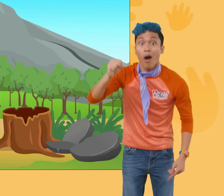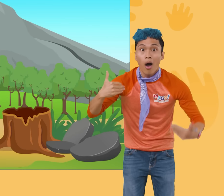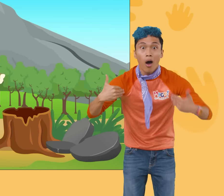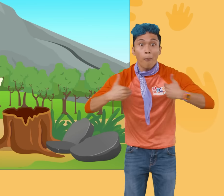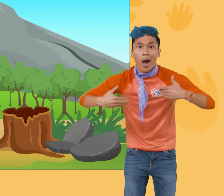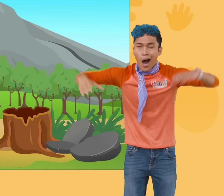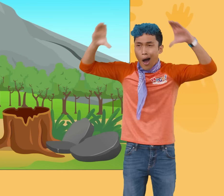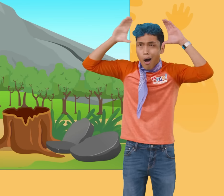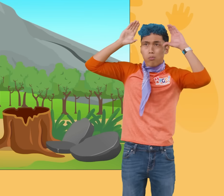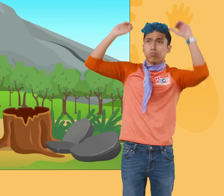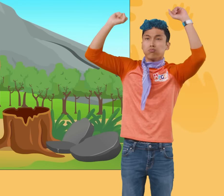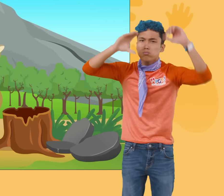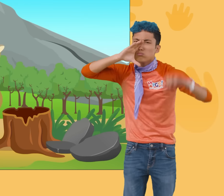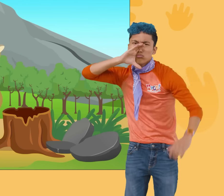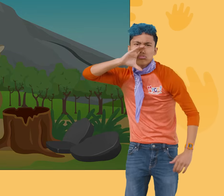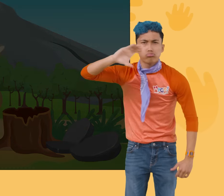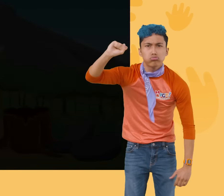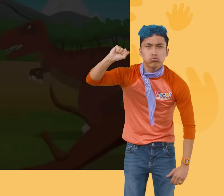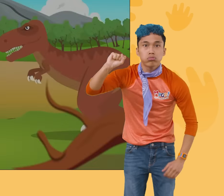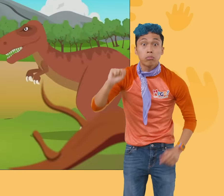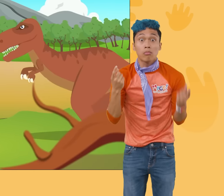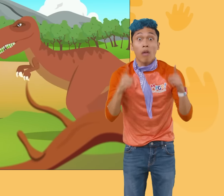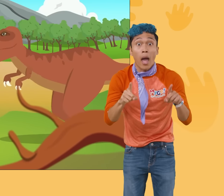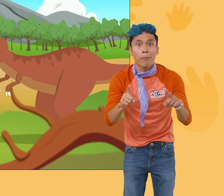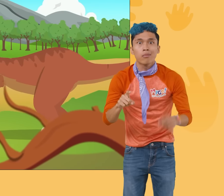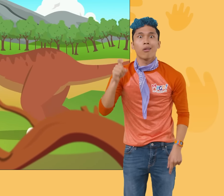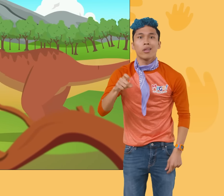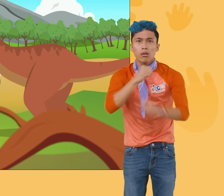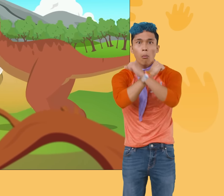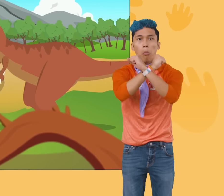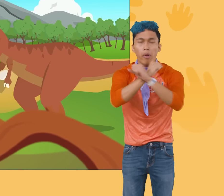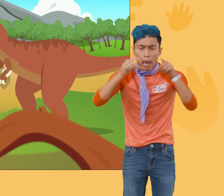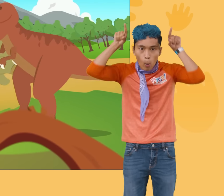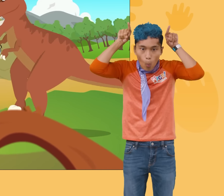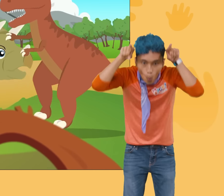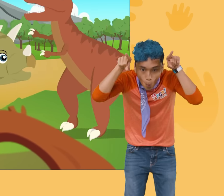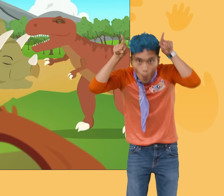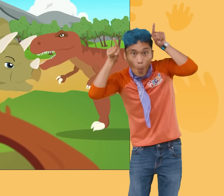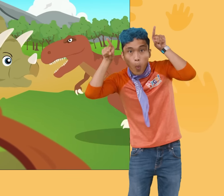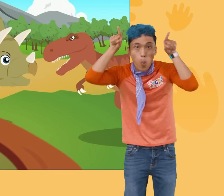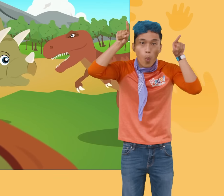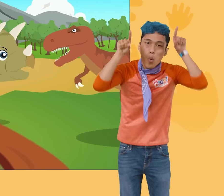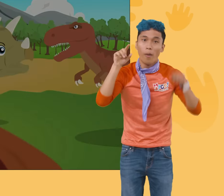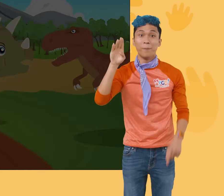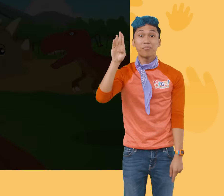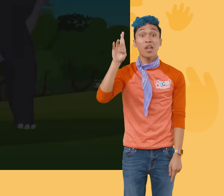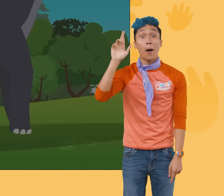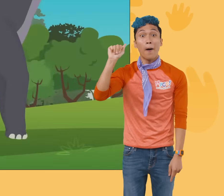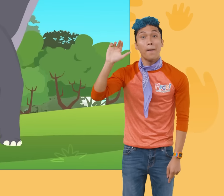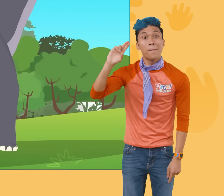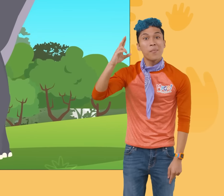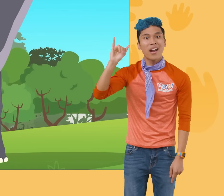had three horns on their head in case they ever needed to defend.